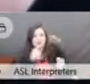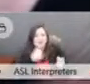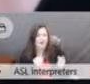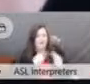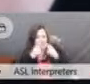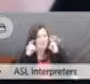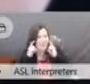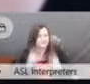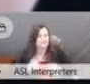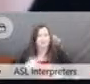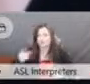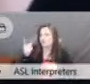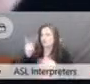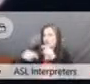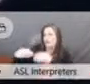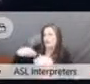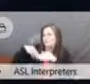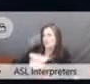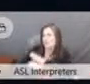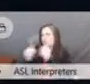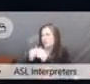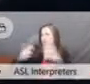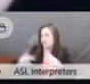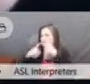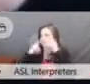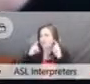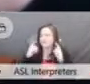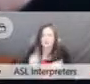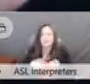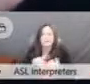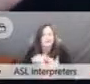mask? Or you can't come into this establishment without one.